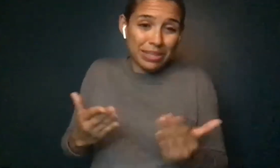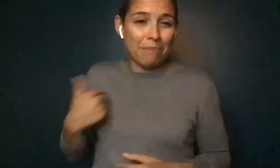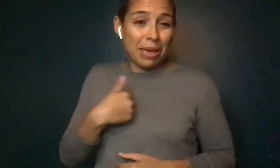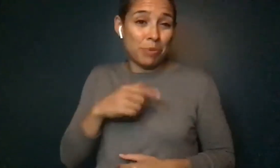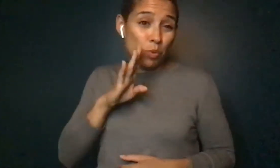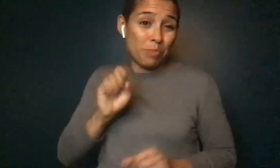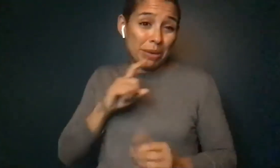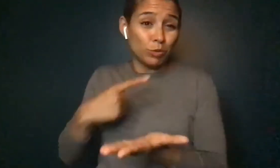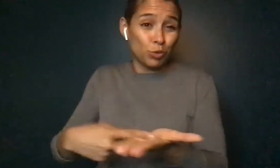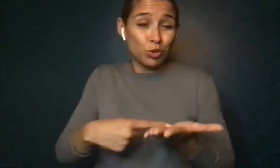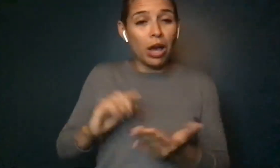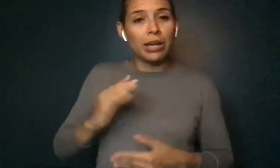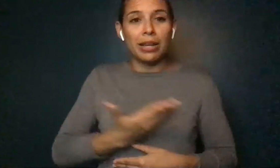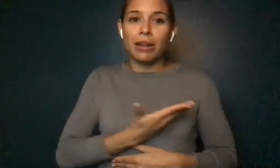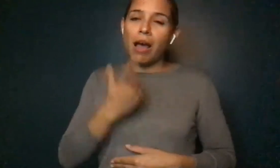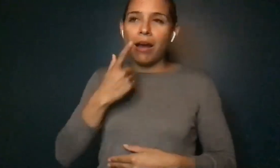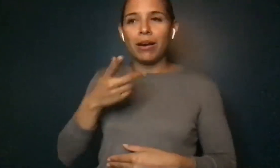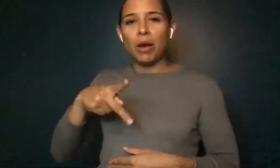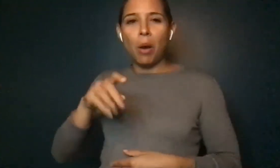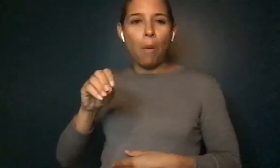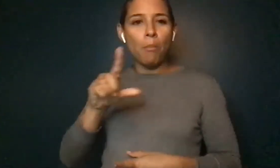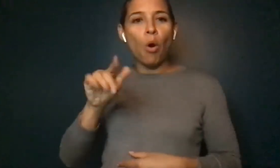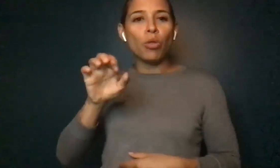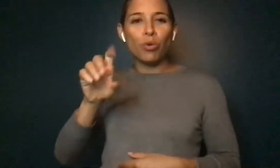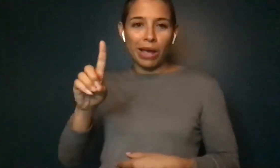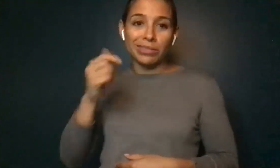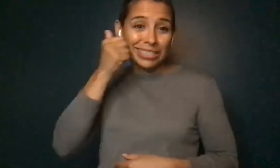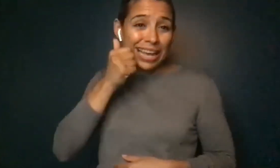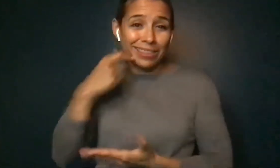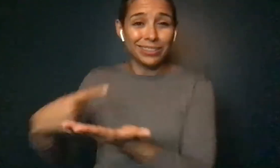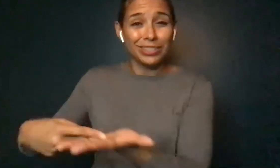polarized daily discourse.